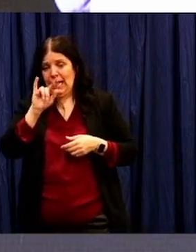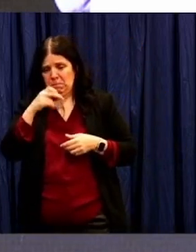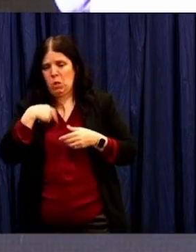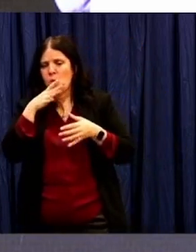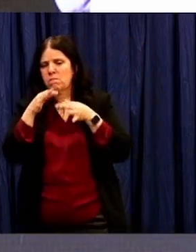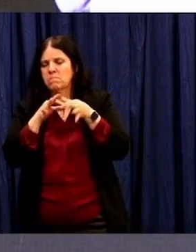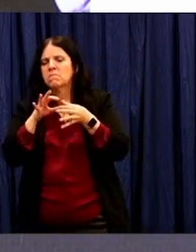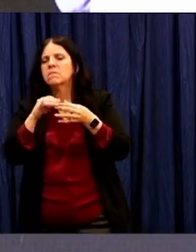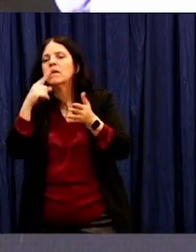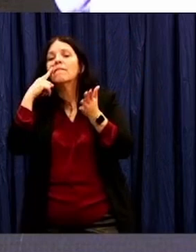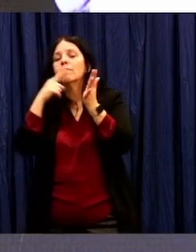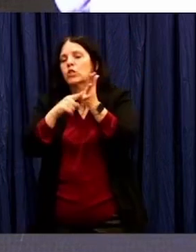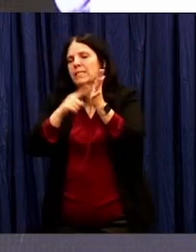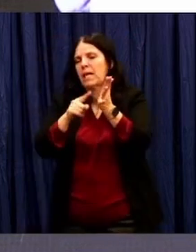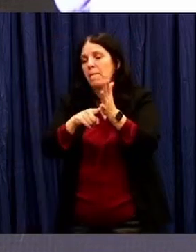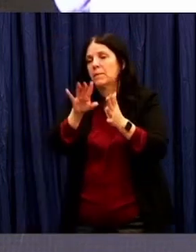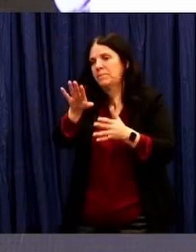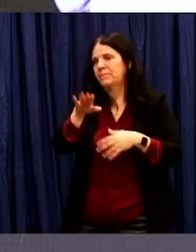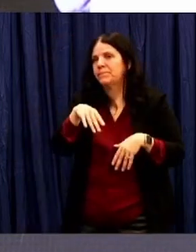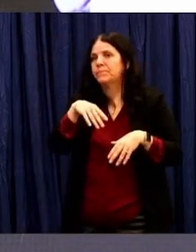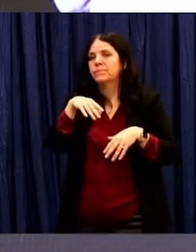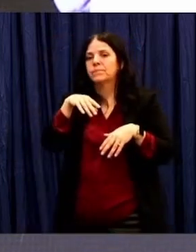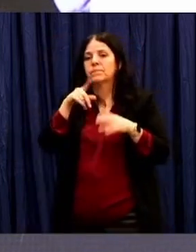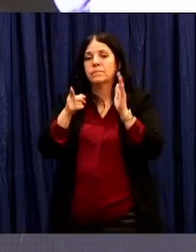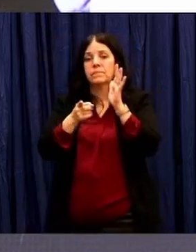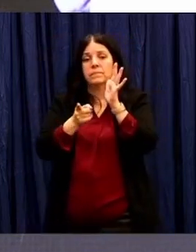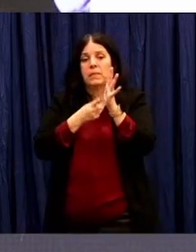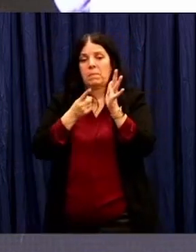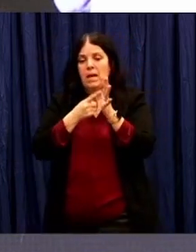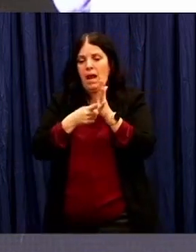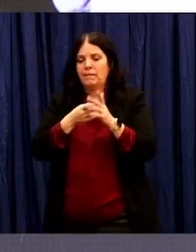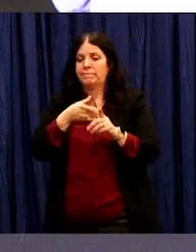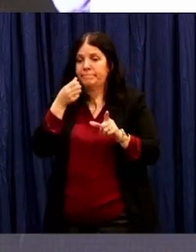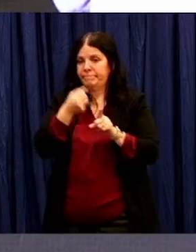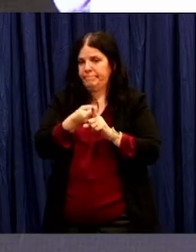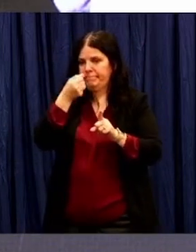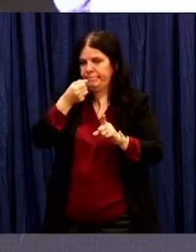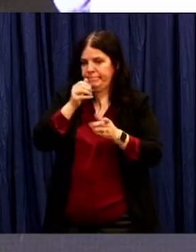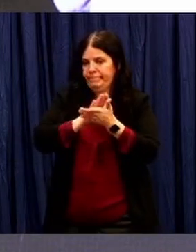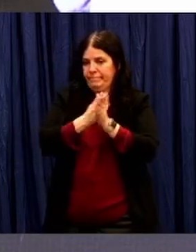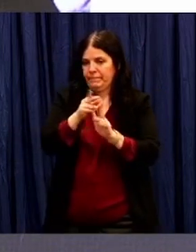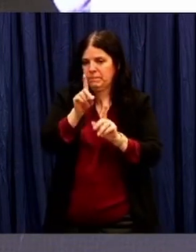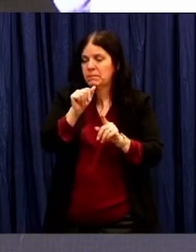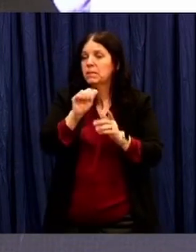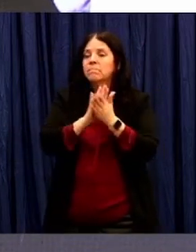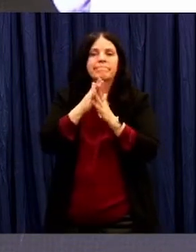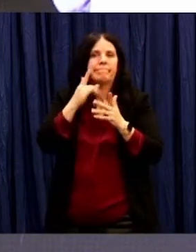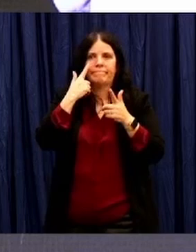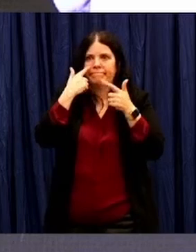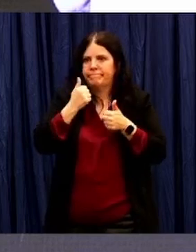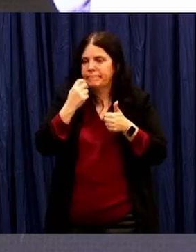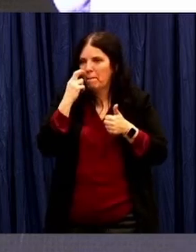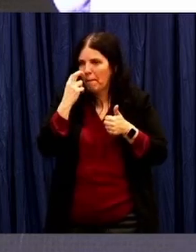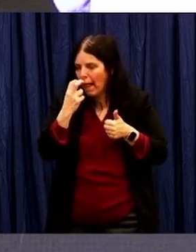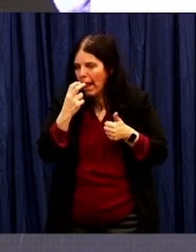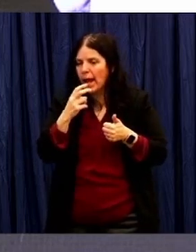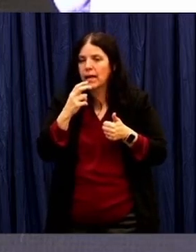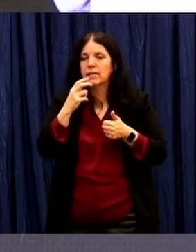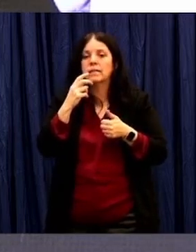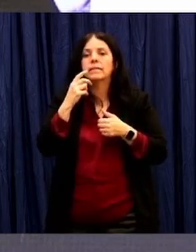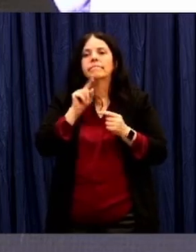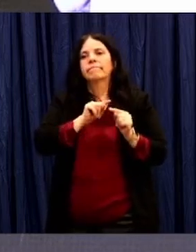gap in employment history that aligns with acquisition of a disability, right? So somebody goes blind, they go to a year of